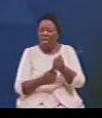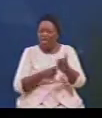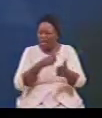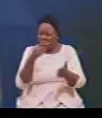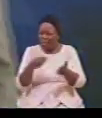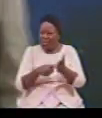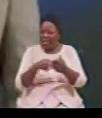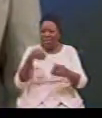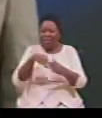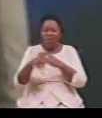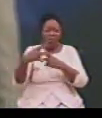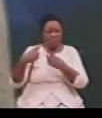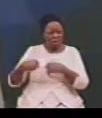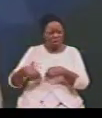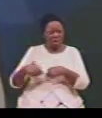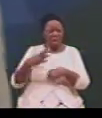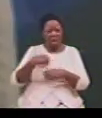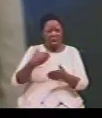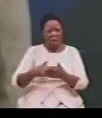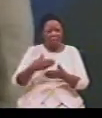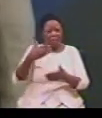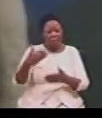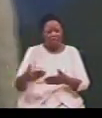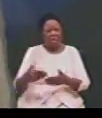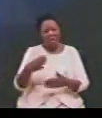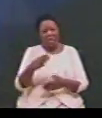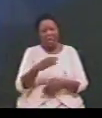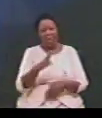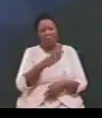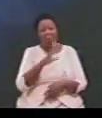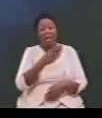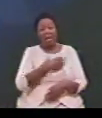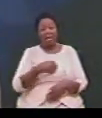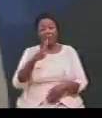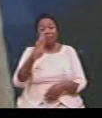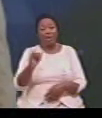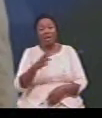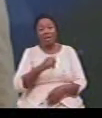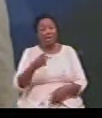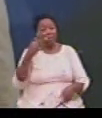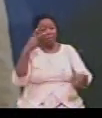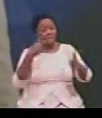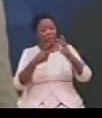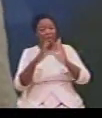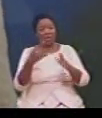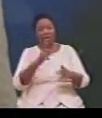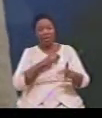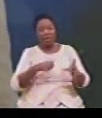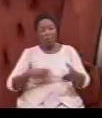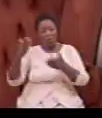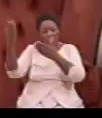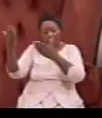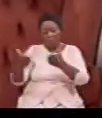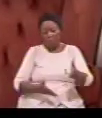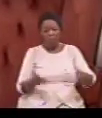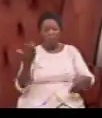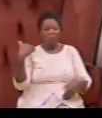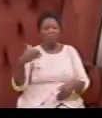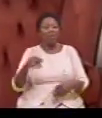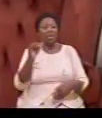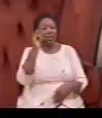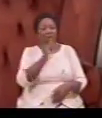heart, and by a prophet the Lord brought Israel out of